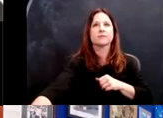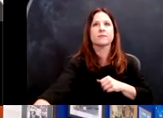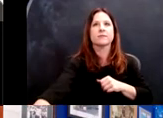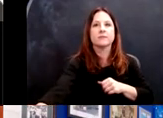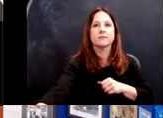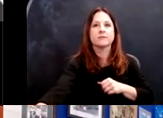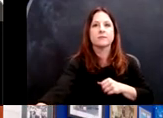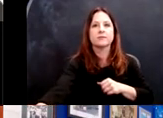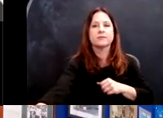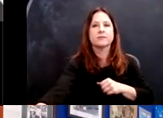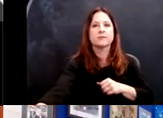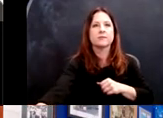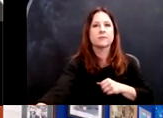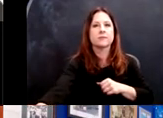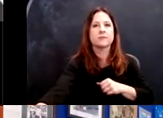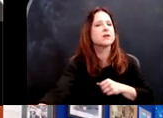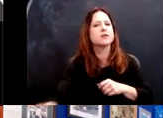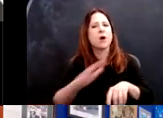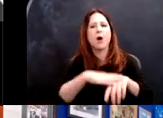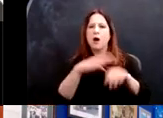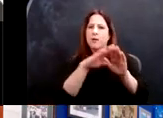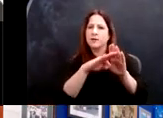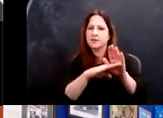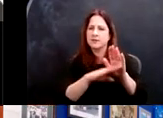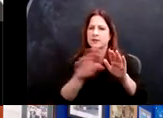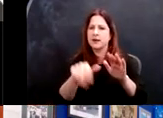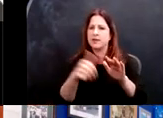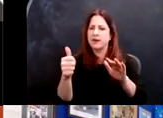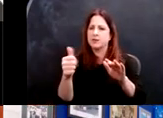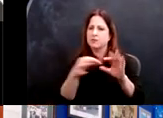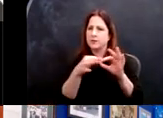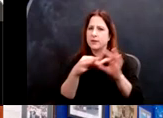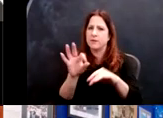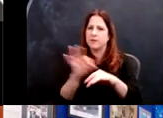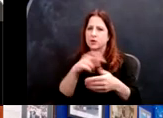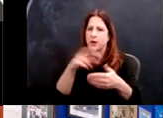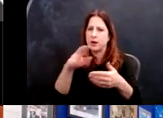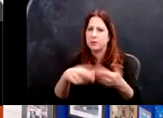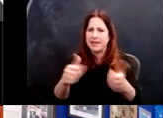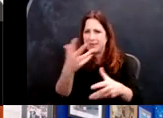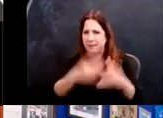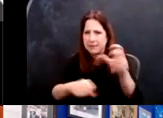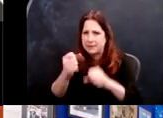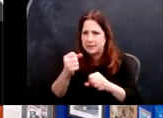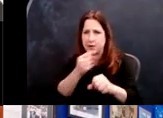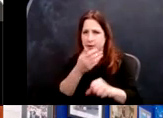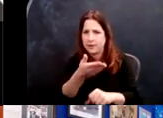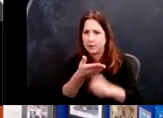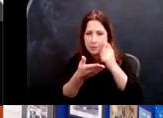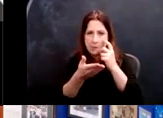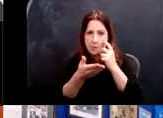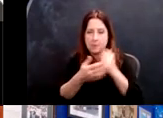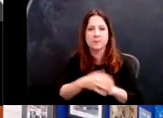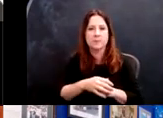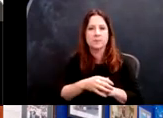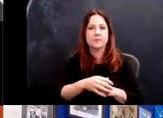Very cool. Is there something on this list in addition to these other functional outcomes that you've mentioned that's missing, that other ways? So